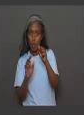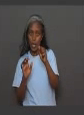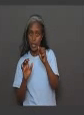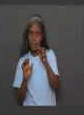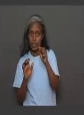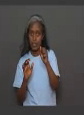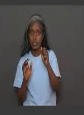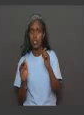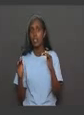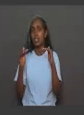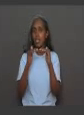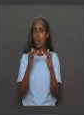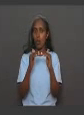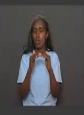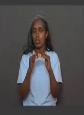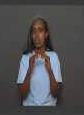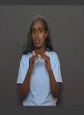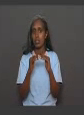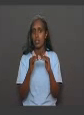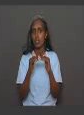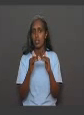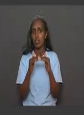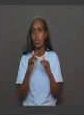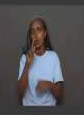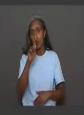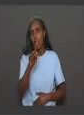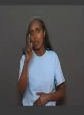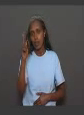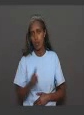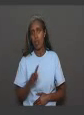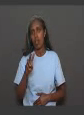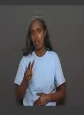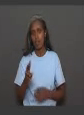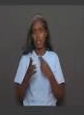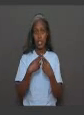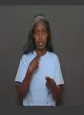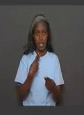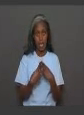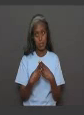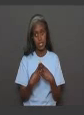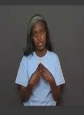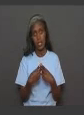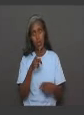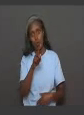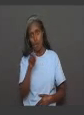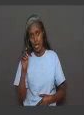S100 equals half times